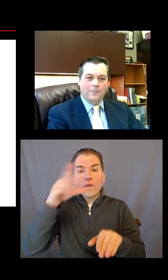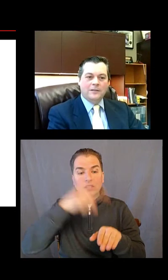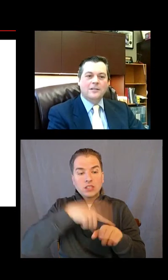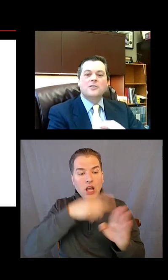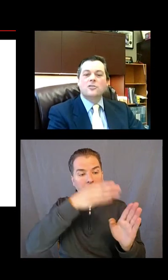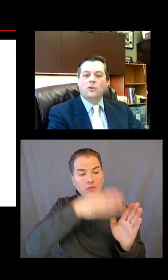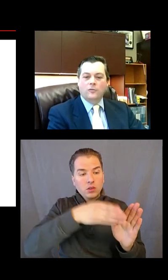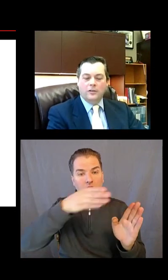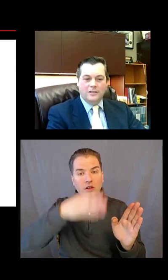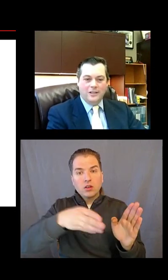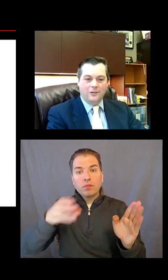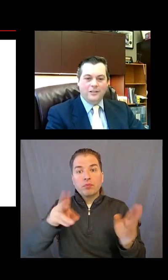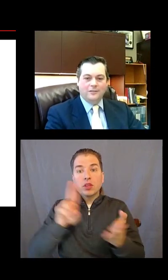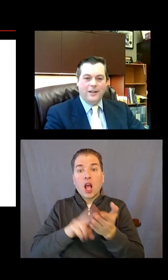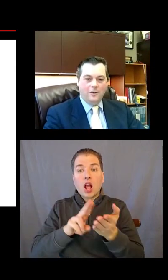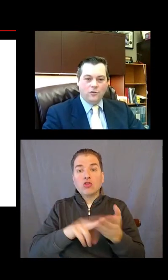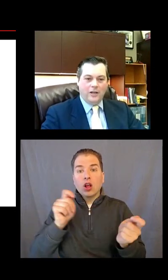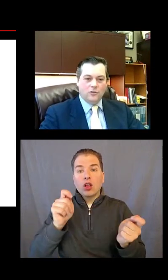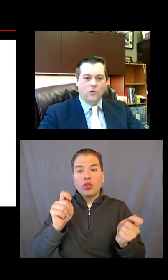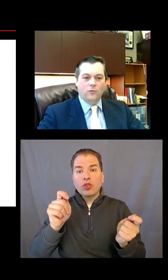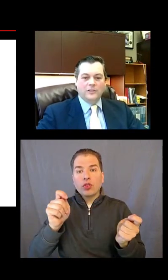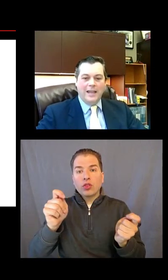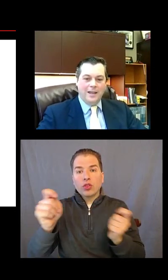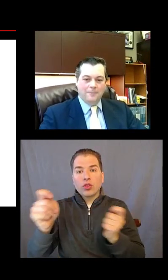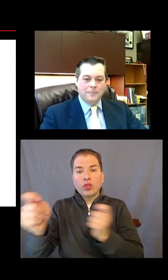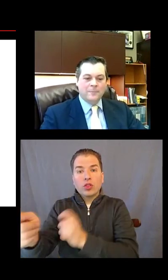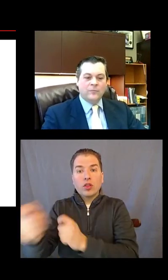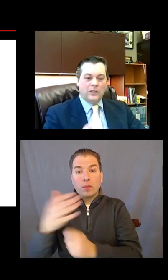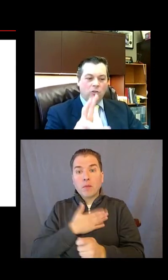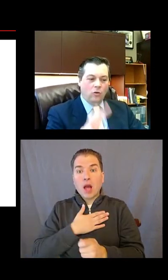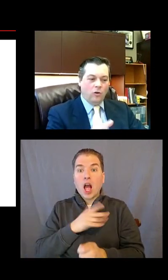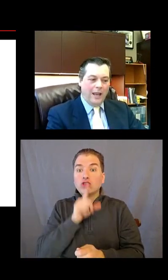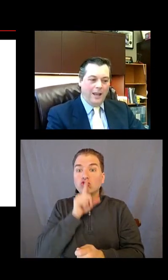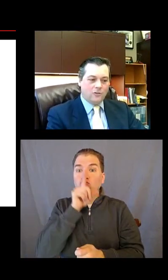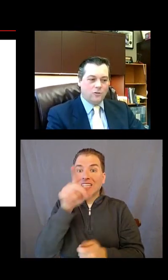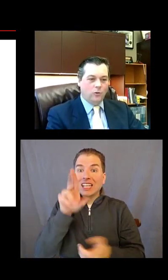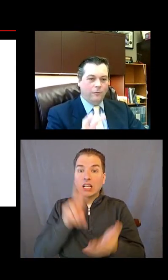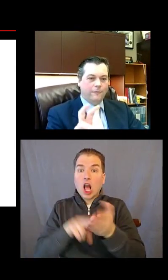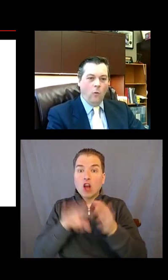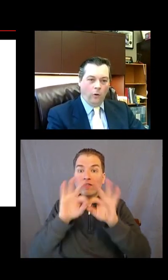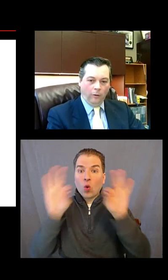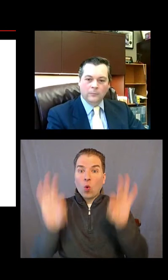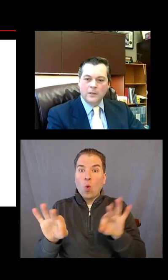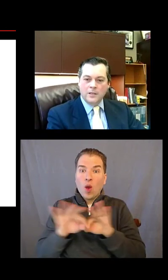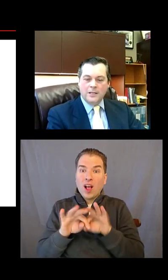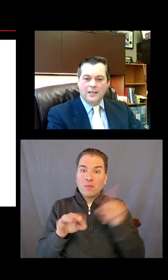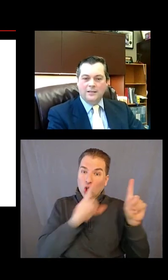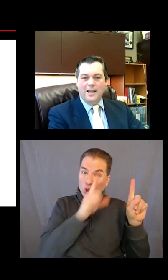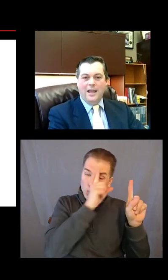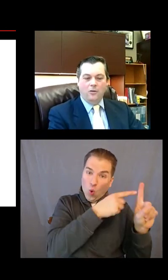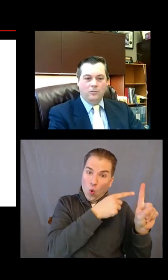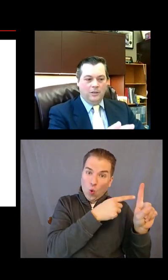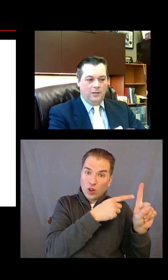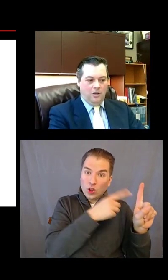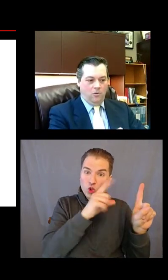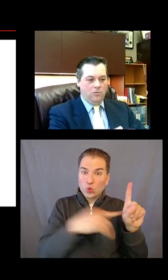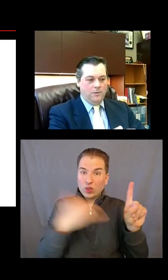that happens is, over a series of contracts over time, your actual form is now,